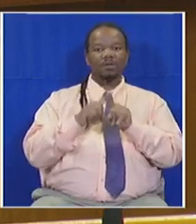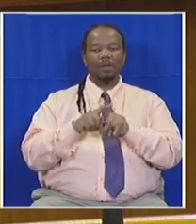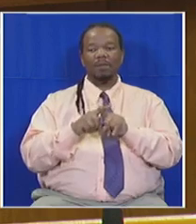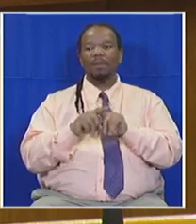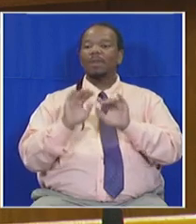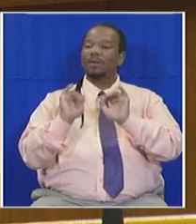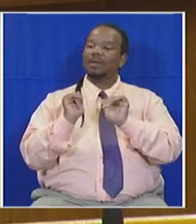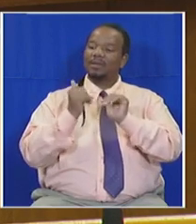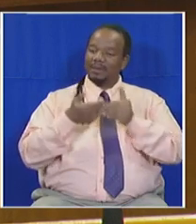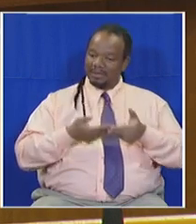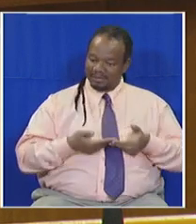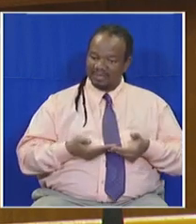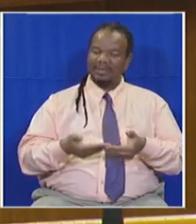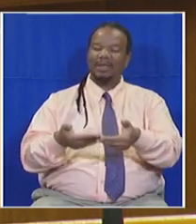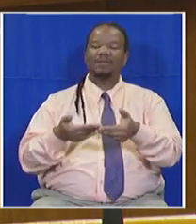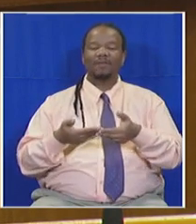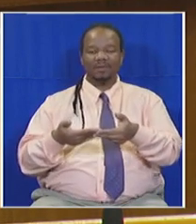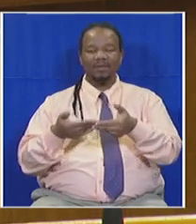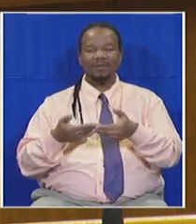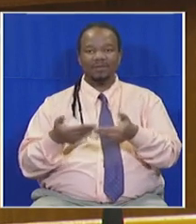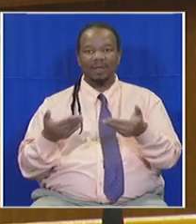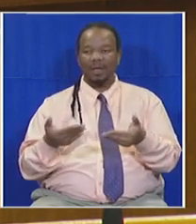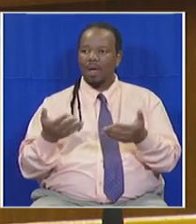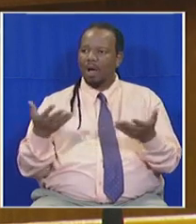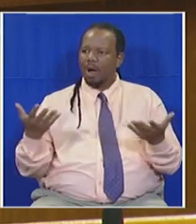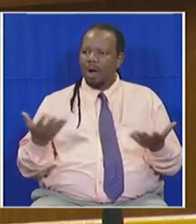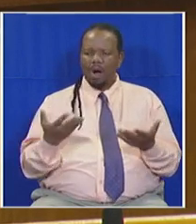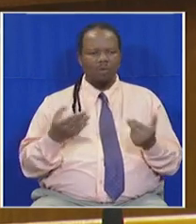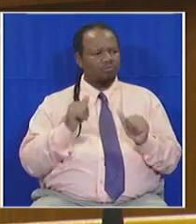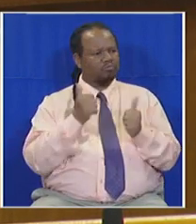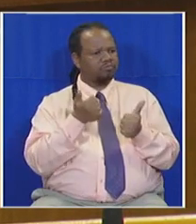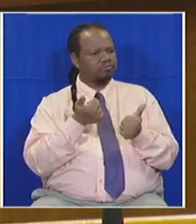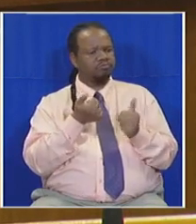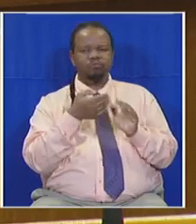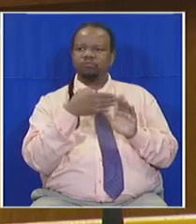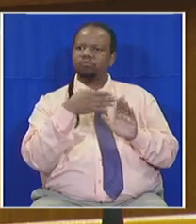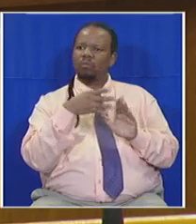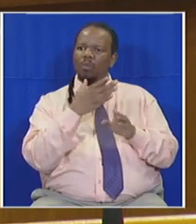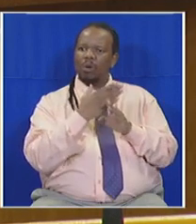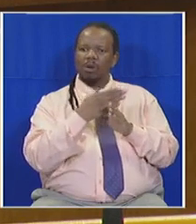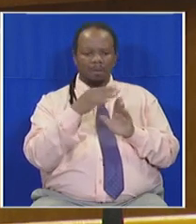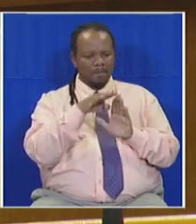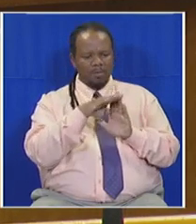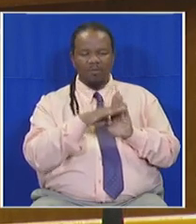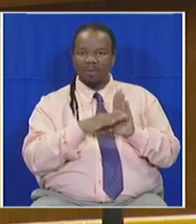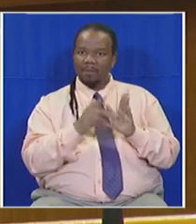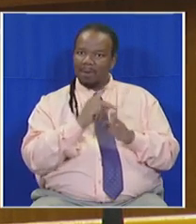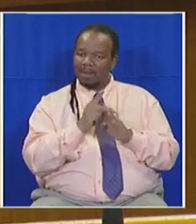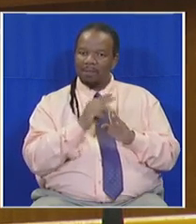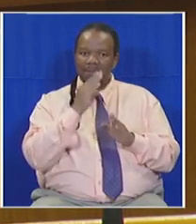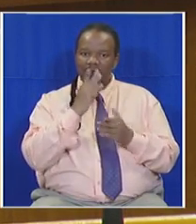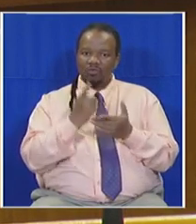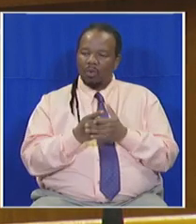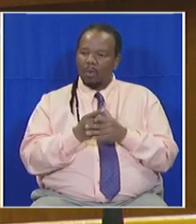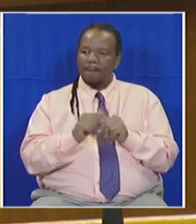dashboards and implementing ward improvement plans. It's in our thinking that this will ensure that basic services,